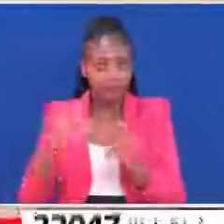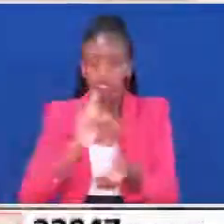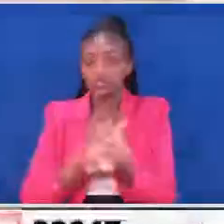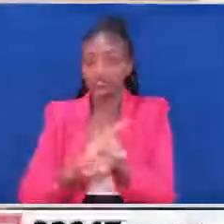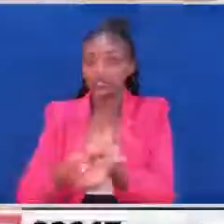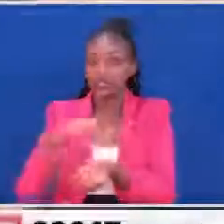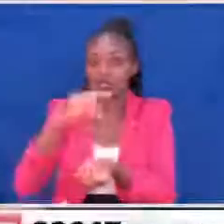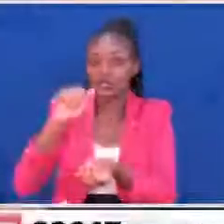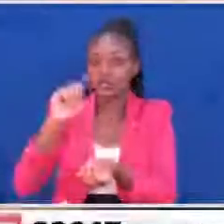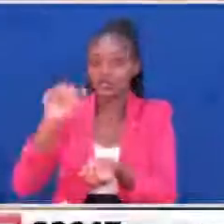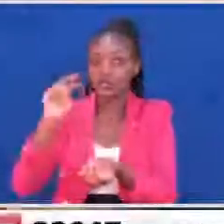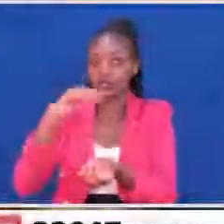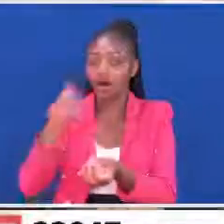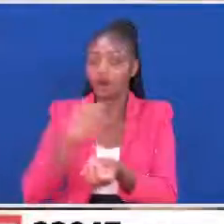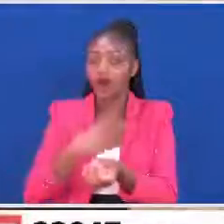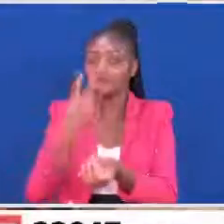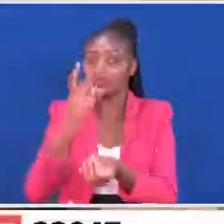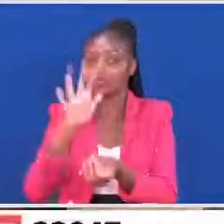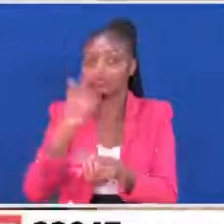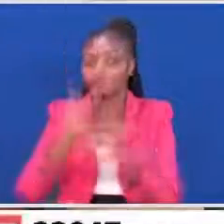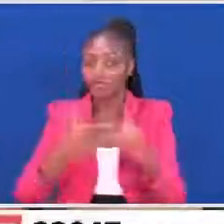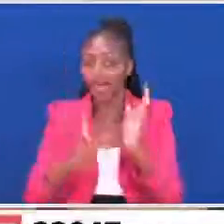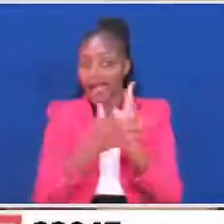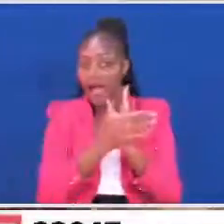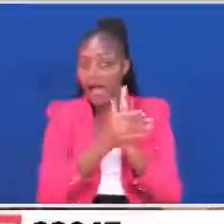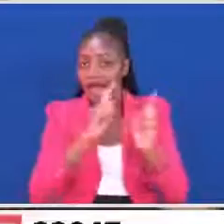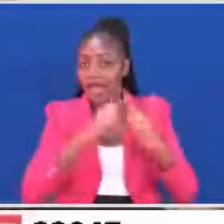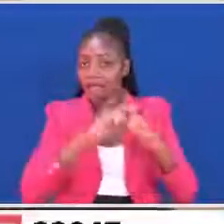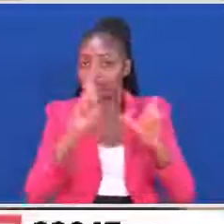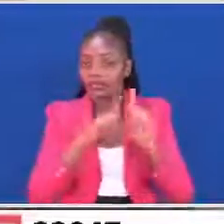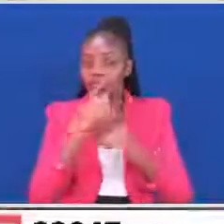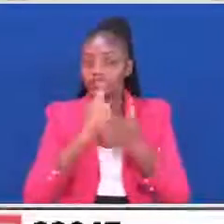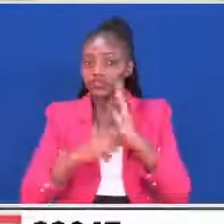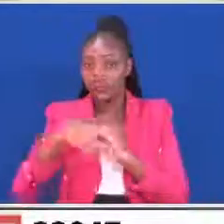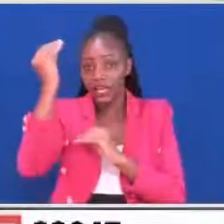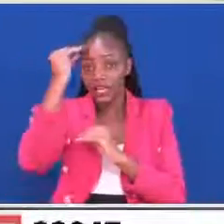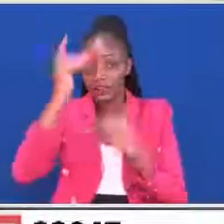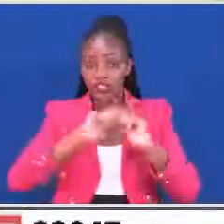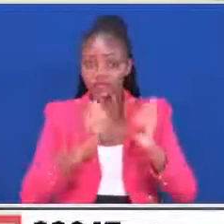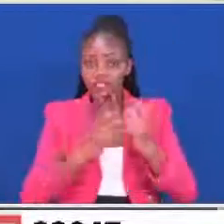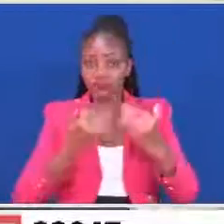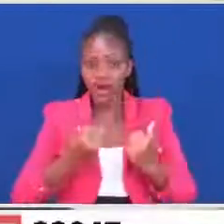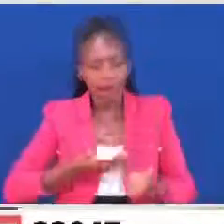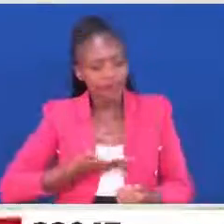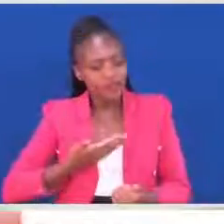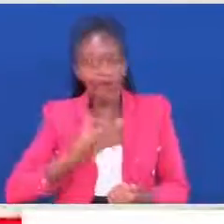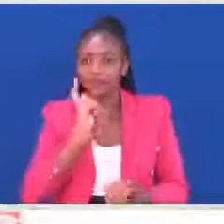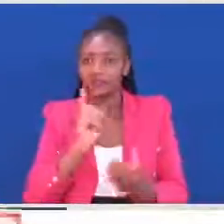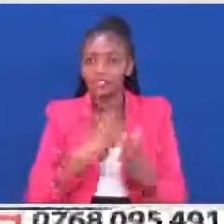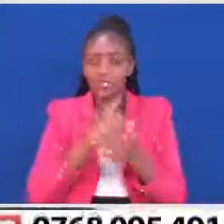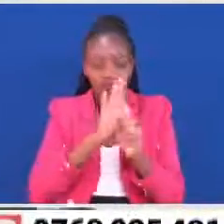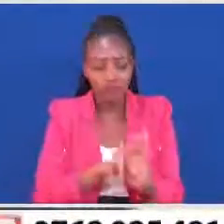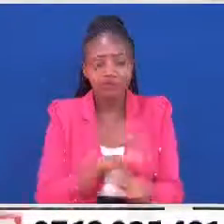has a 25-year teaching experience, saying the education staff's self-esteem has now been lowered and his